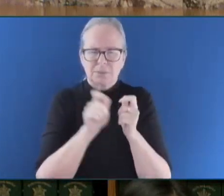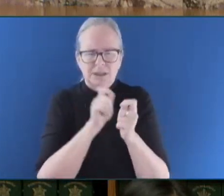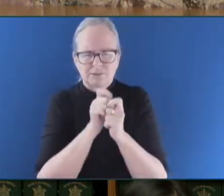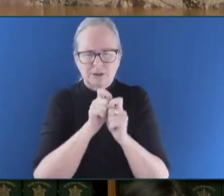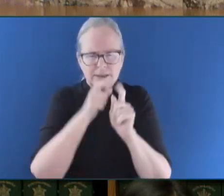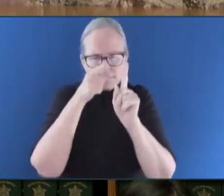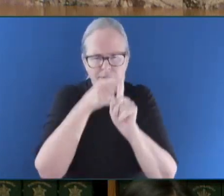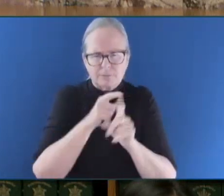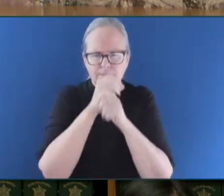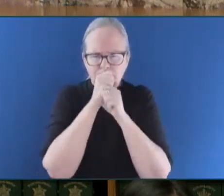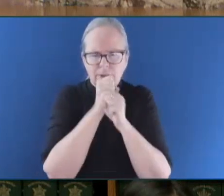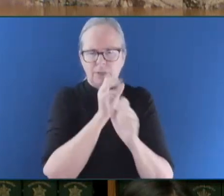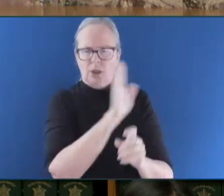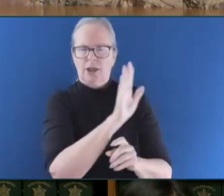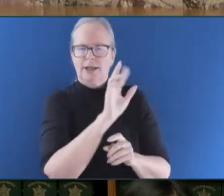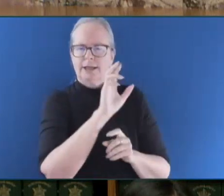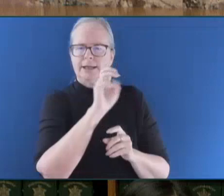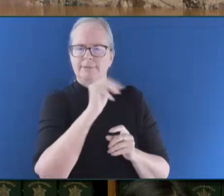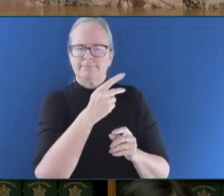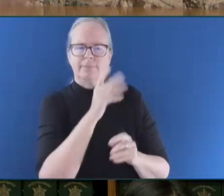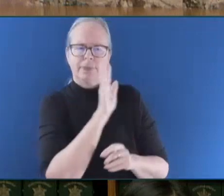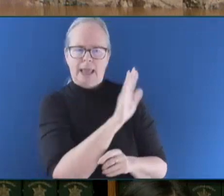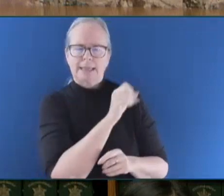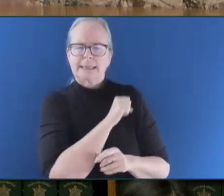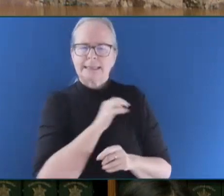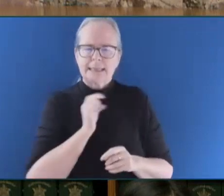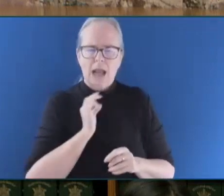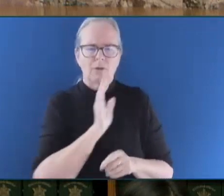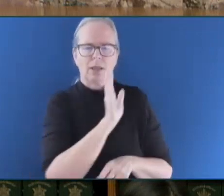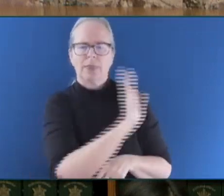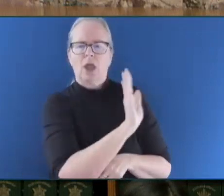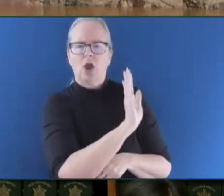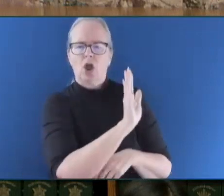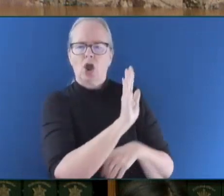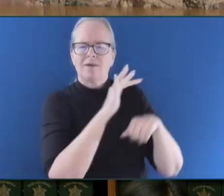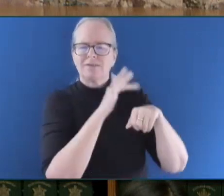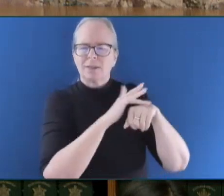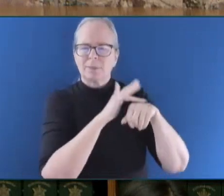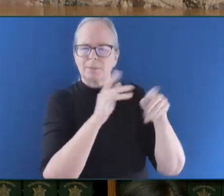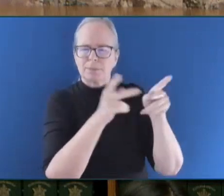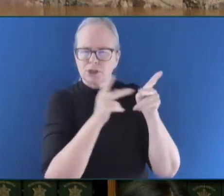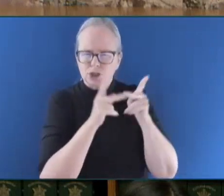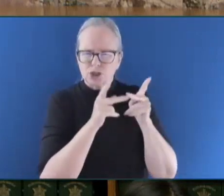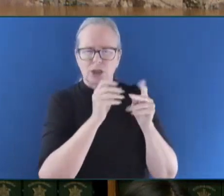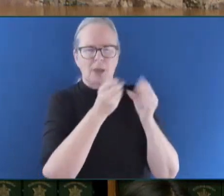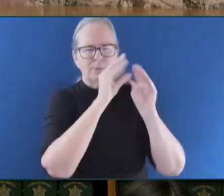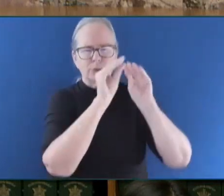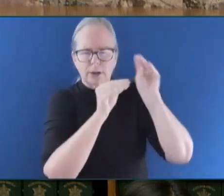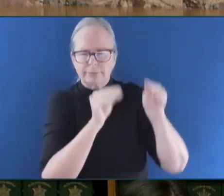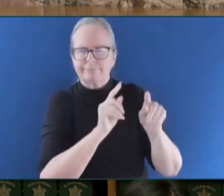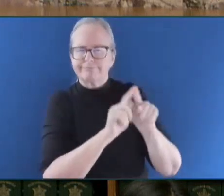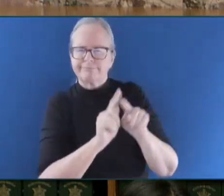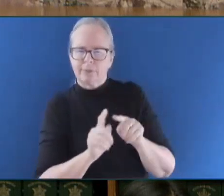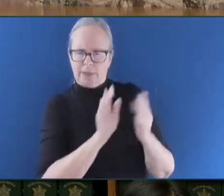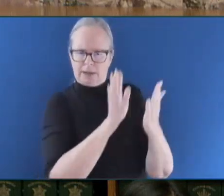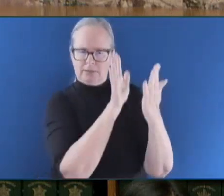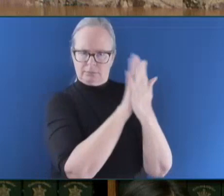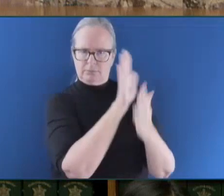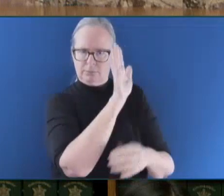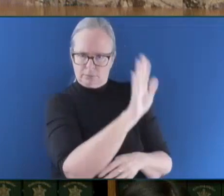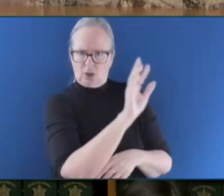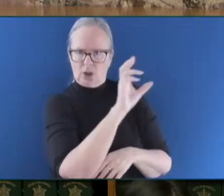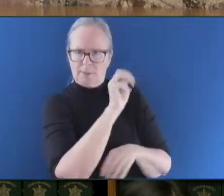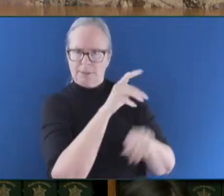staffing, vacancy rates, all of those kinds of things, and it is up to them to decide whether that should be released or not, and the member knows